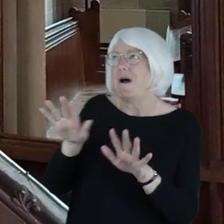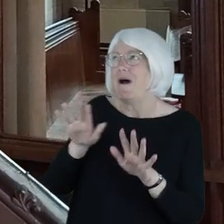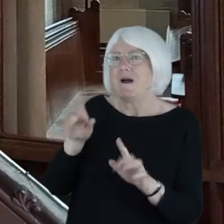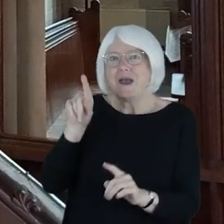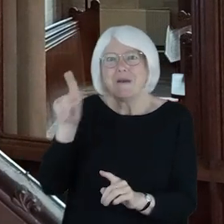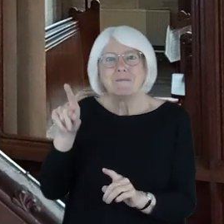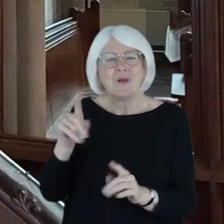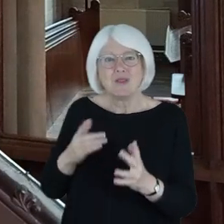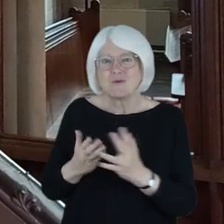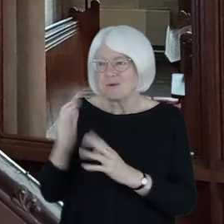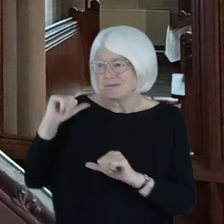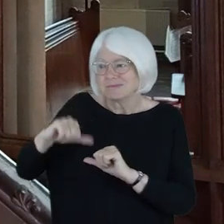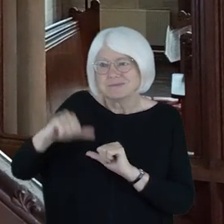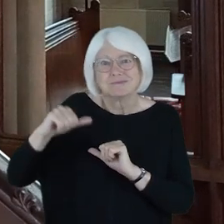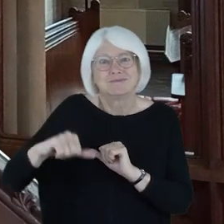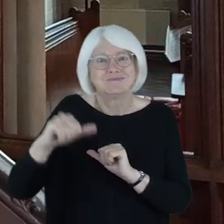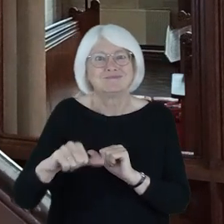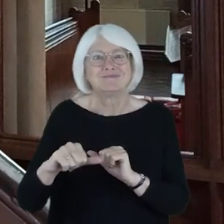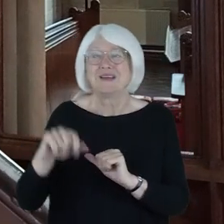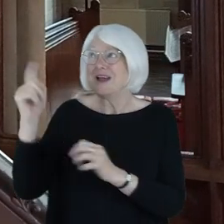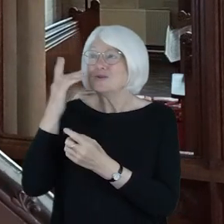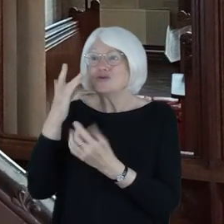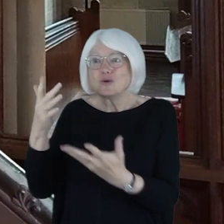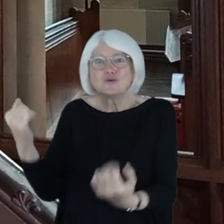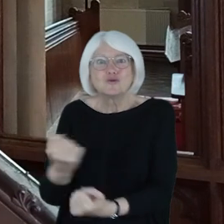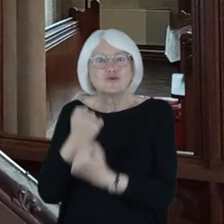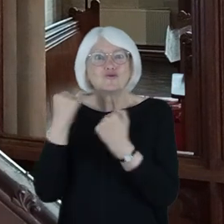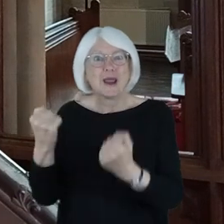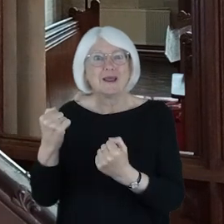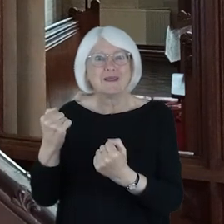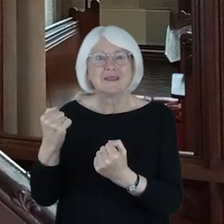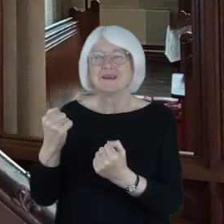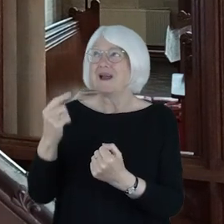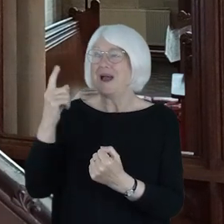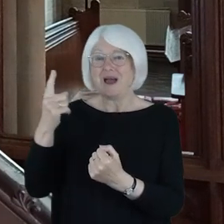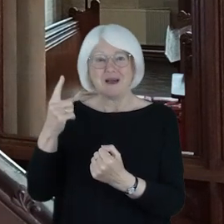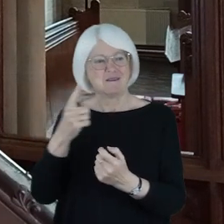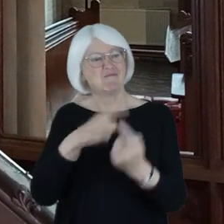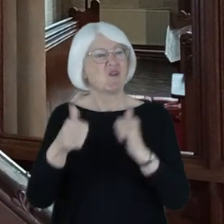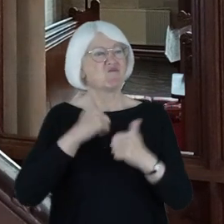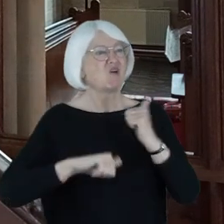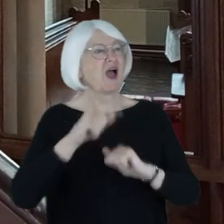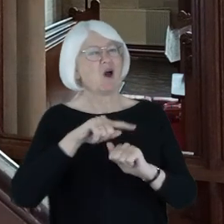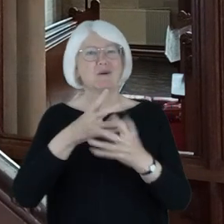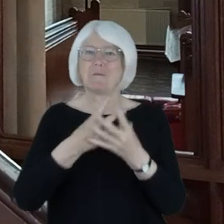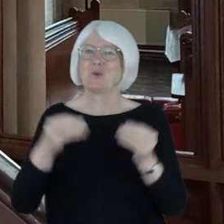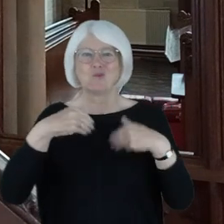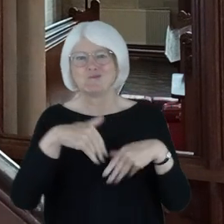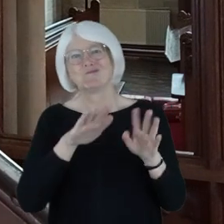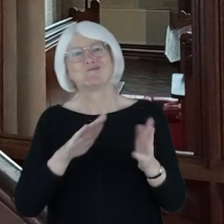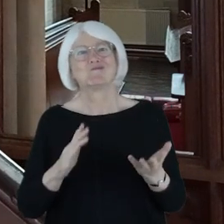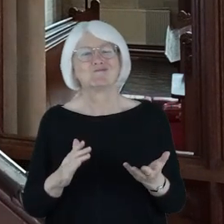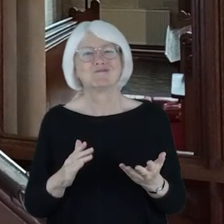him from generation to generation. He has shown strength with his arm and has scattered the proud in